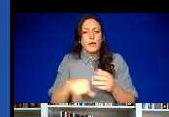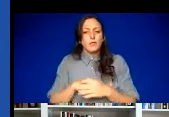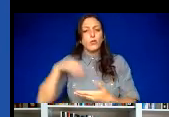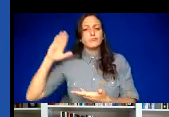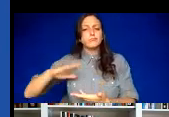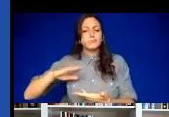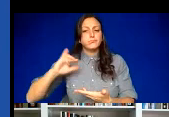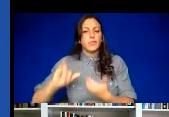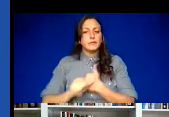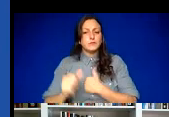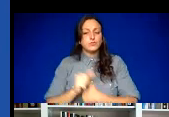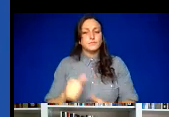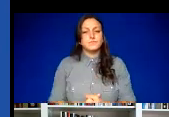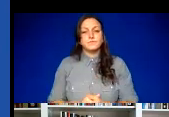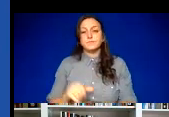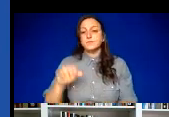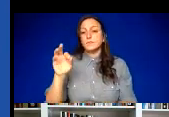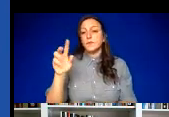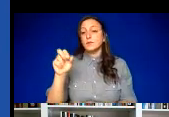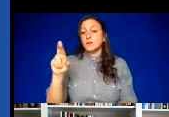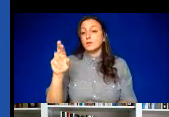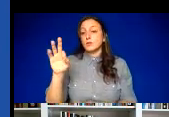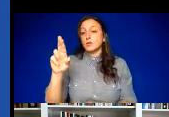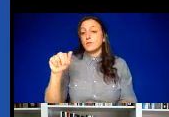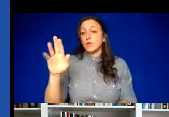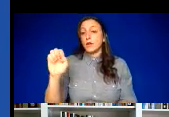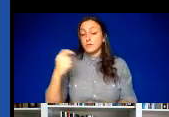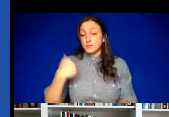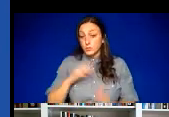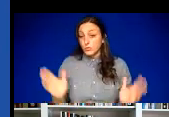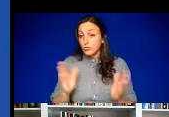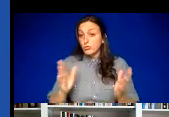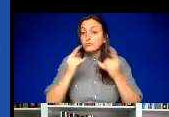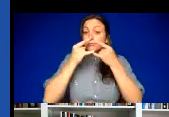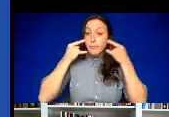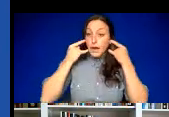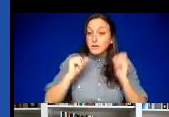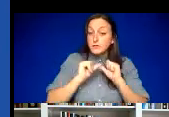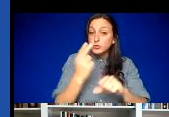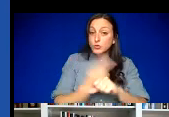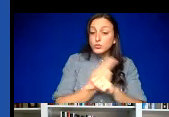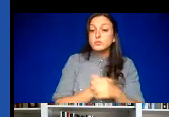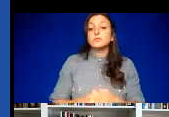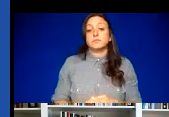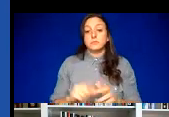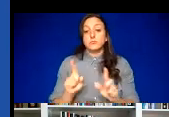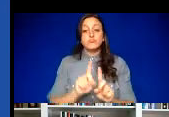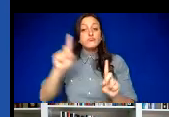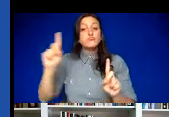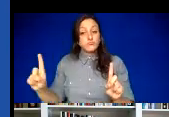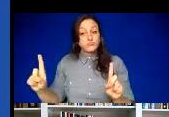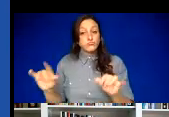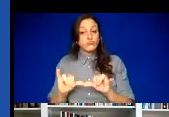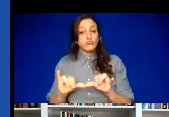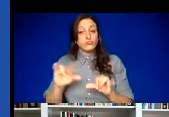Well, we're certainly encouraging people to continue wearing masks, staying 6 feet apart, and asking